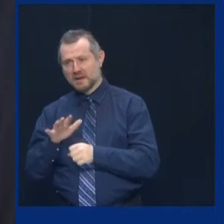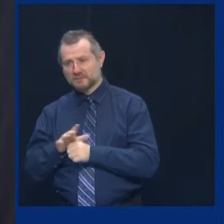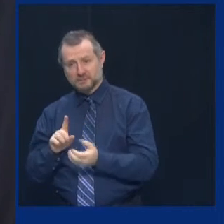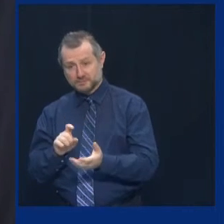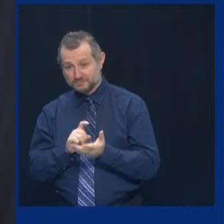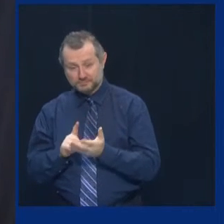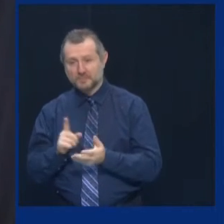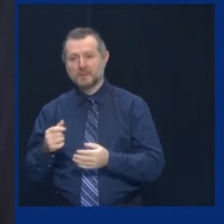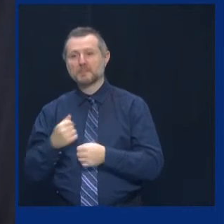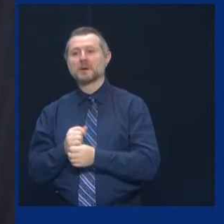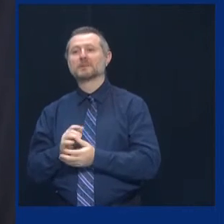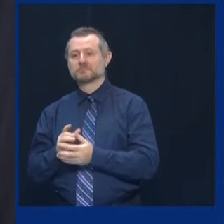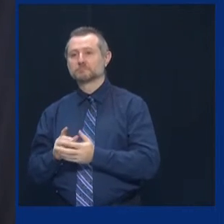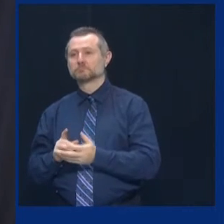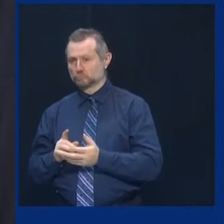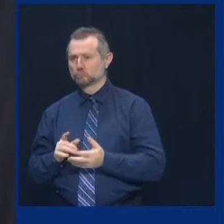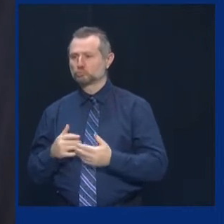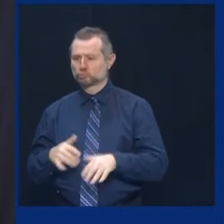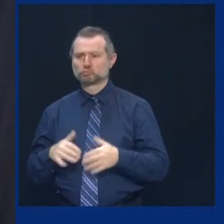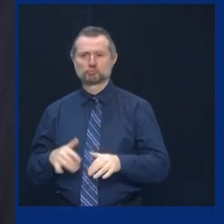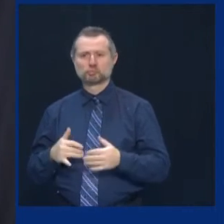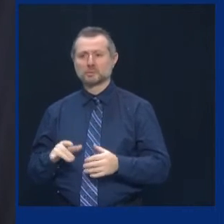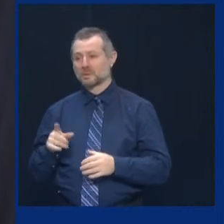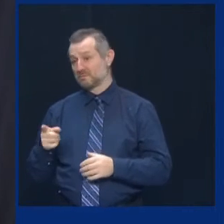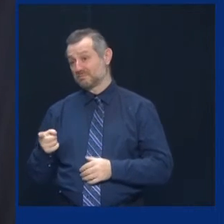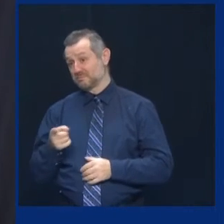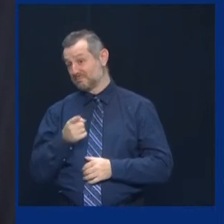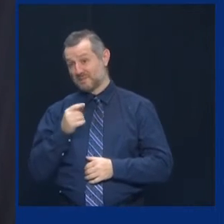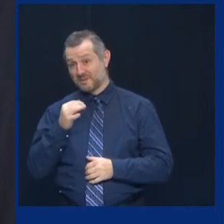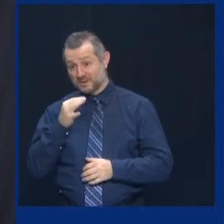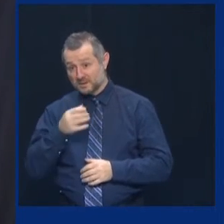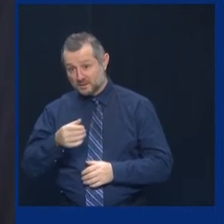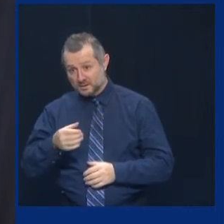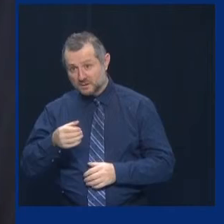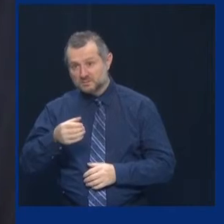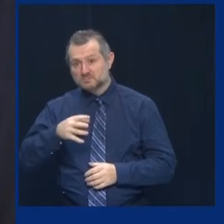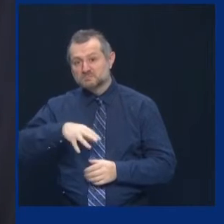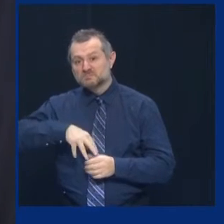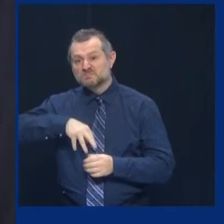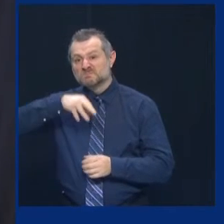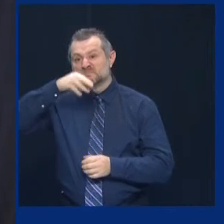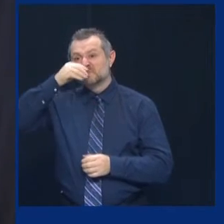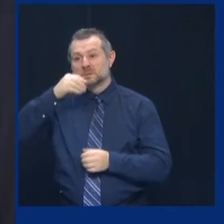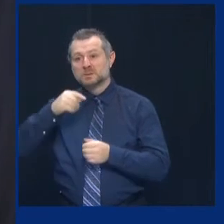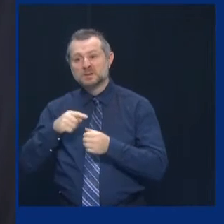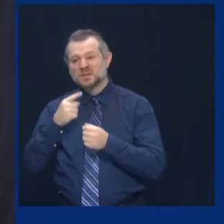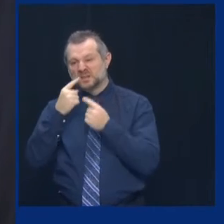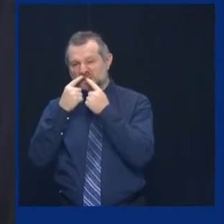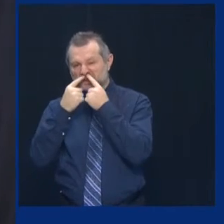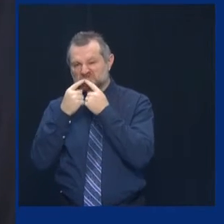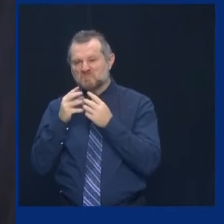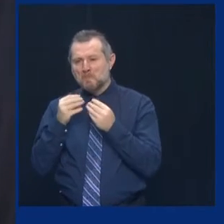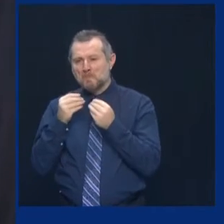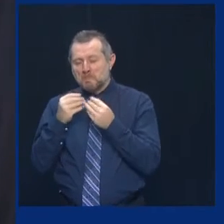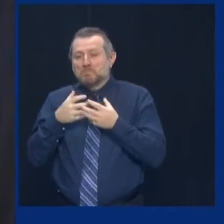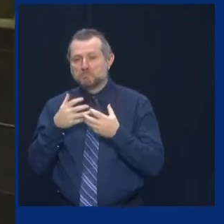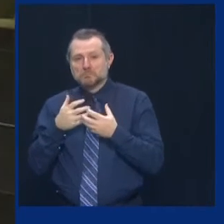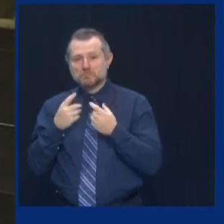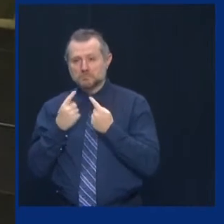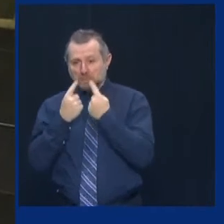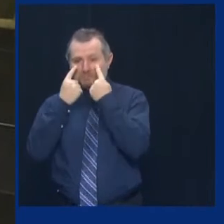If you inhale it, it also clears your sinuses, wakes you up. Next question,